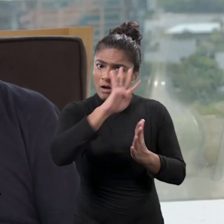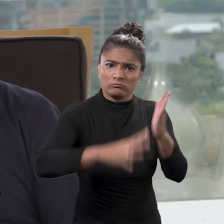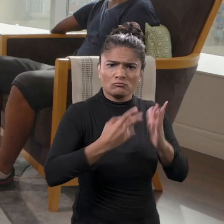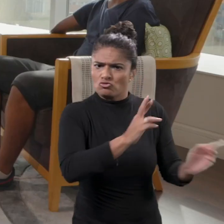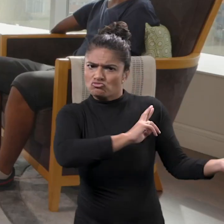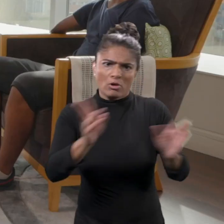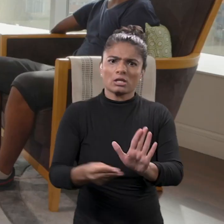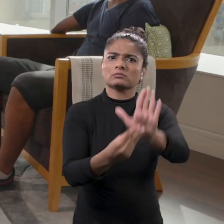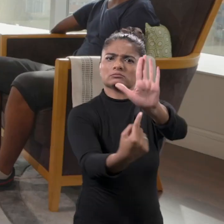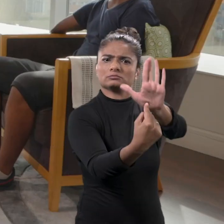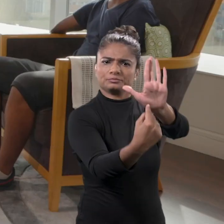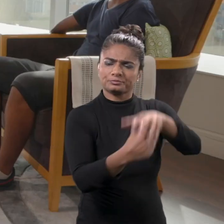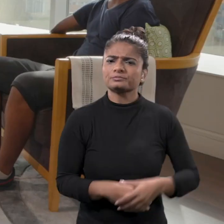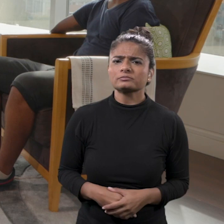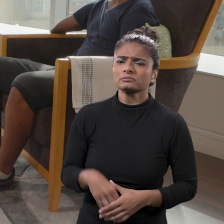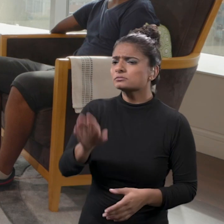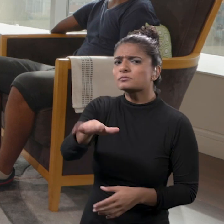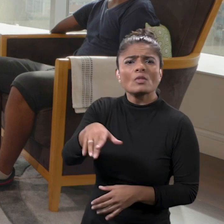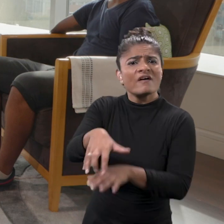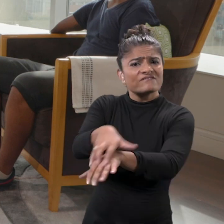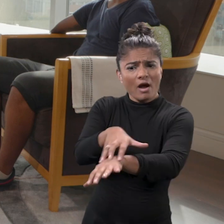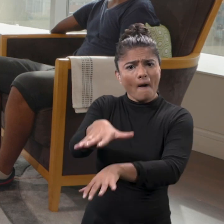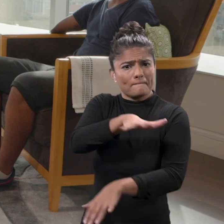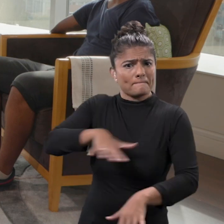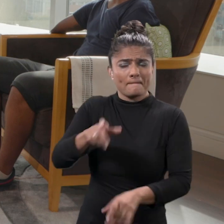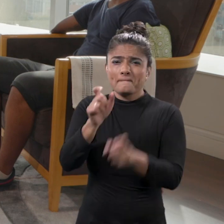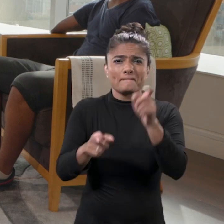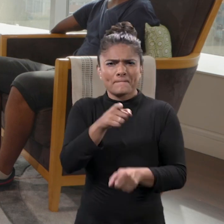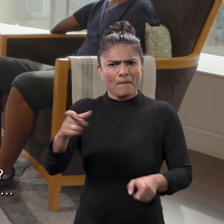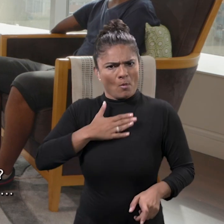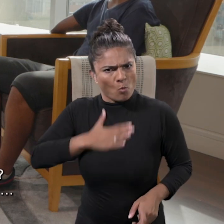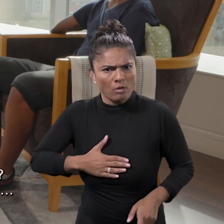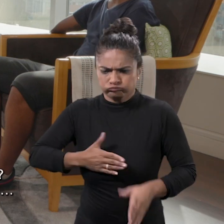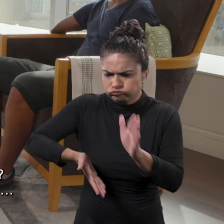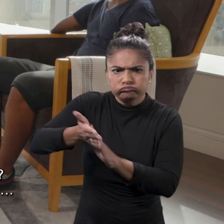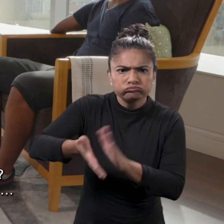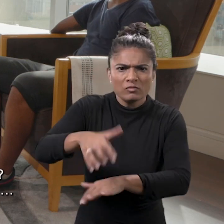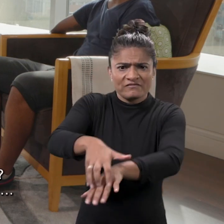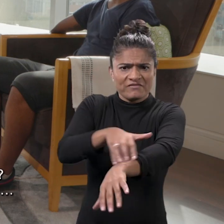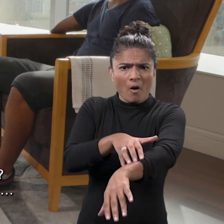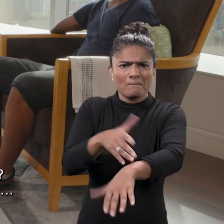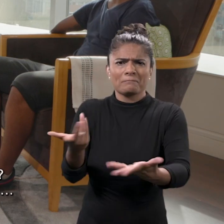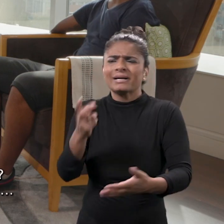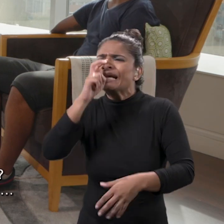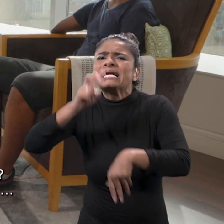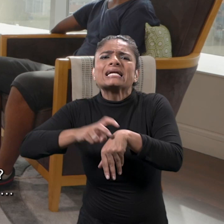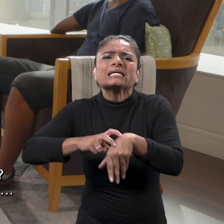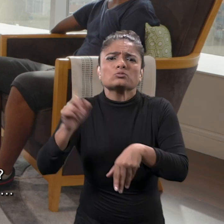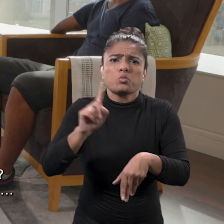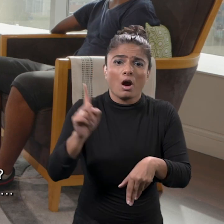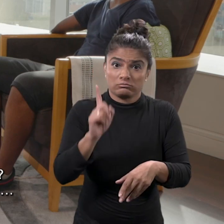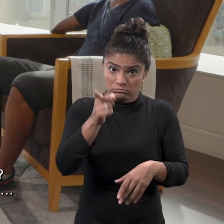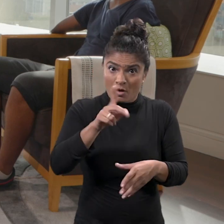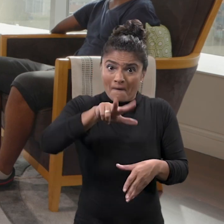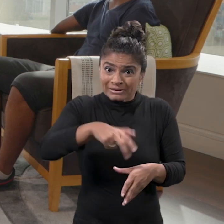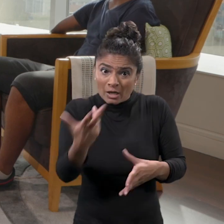Sure. So we're in the farming sector. If someone wanted to get going with farming, where is their need in the market? Do they need to plant potatoes or